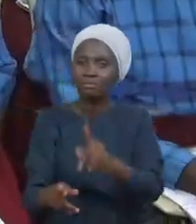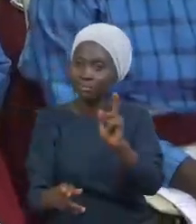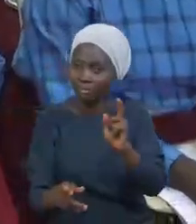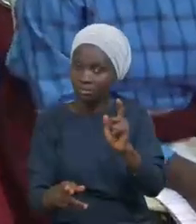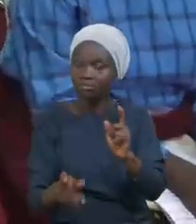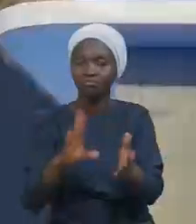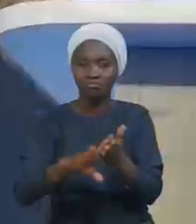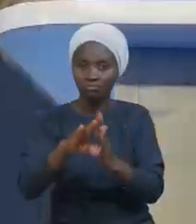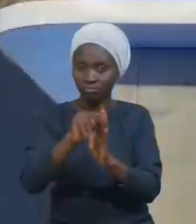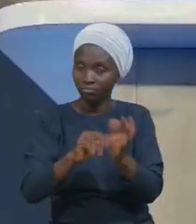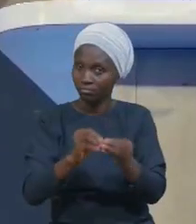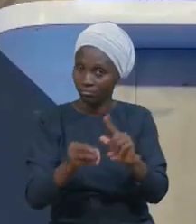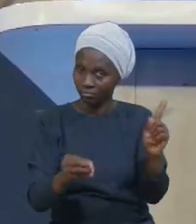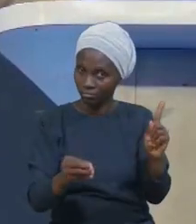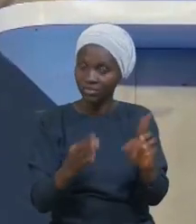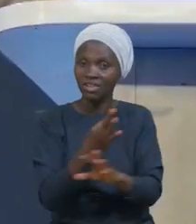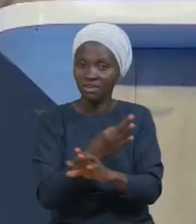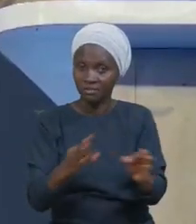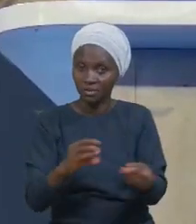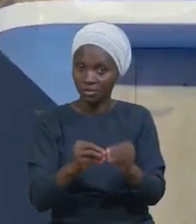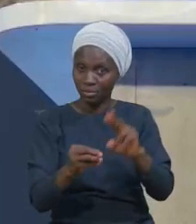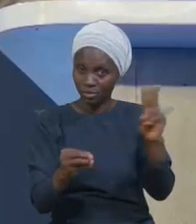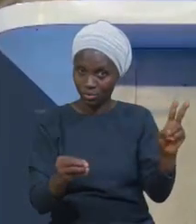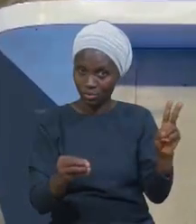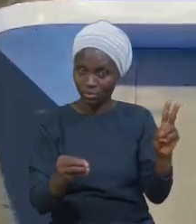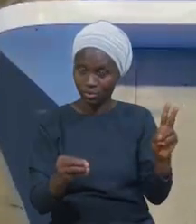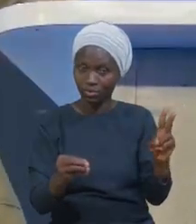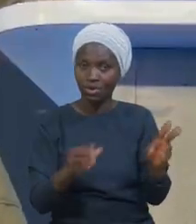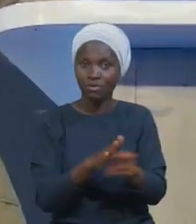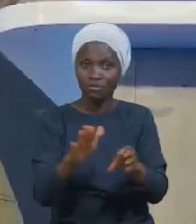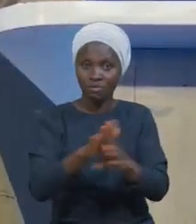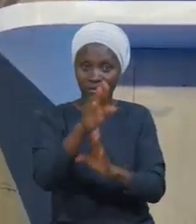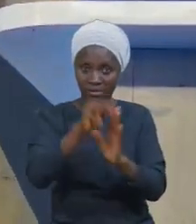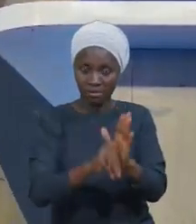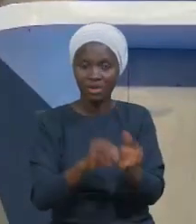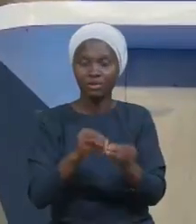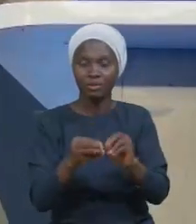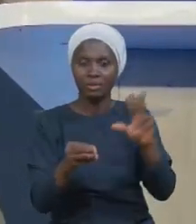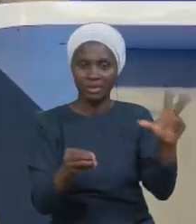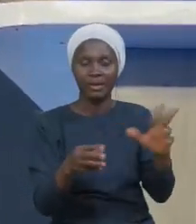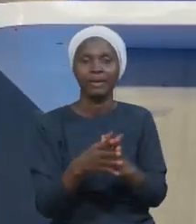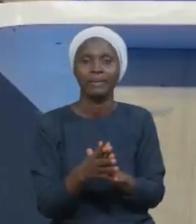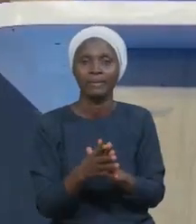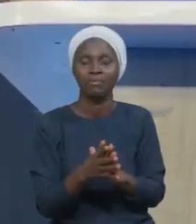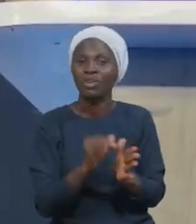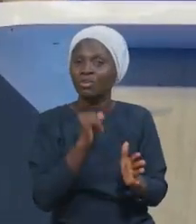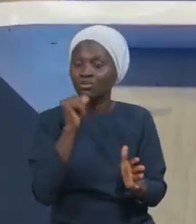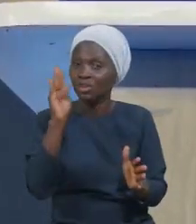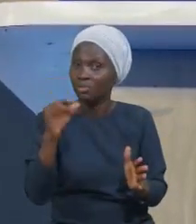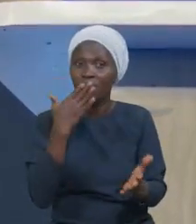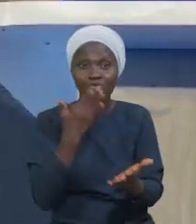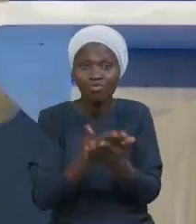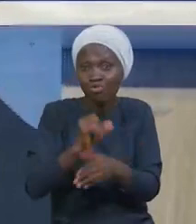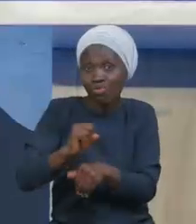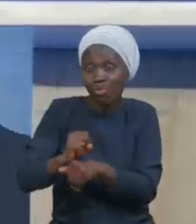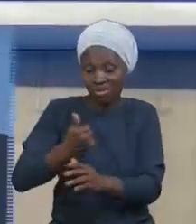Forgiveness, number one. Freedom, number two. Fulfillment, number three. Not by merit, by the